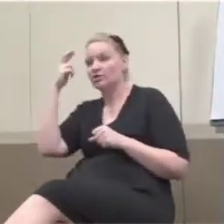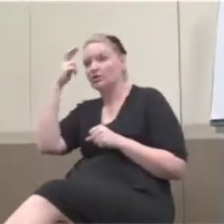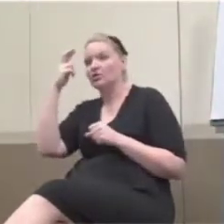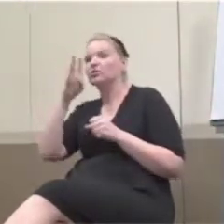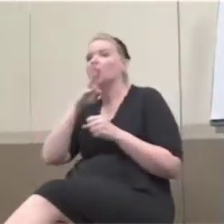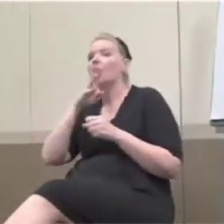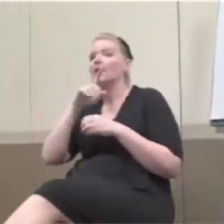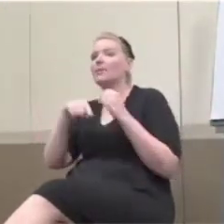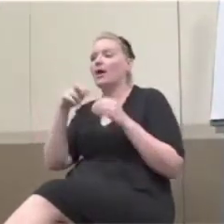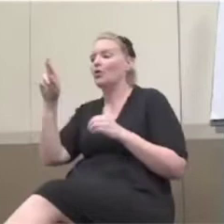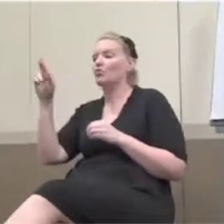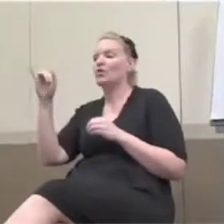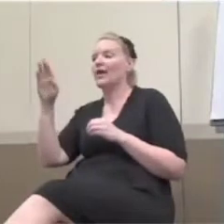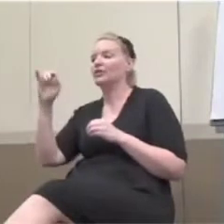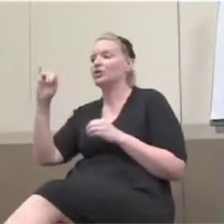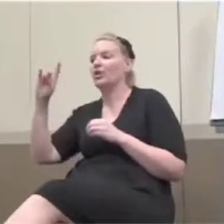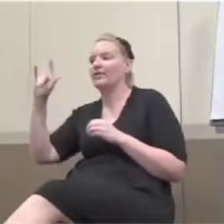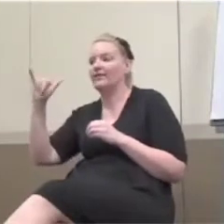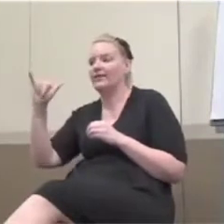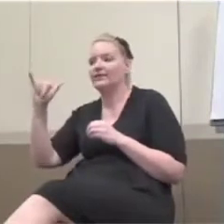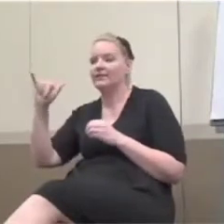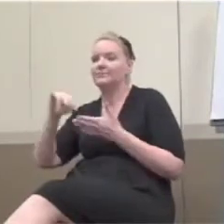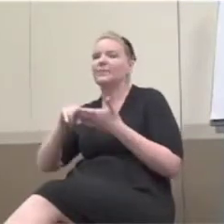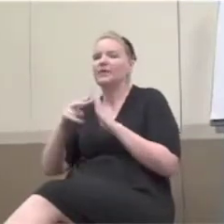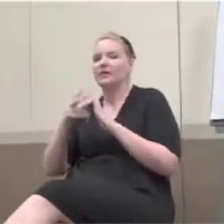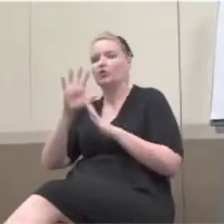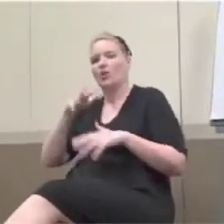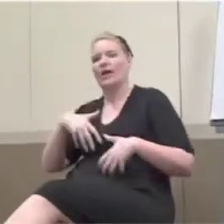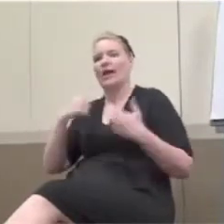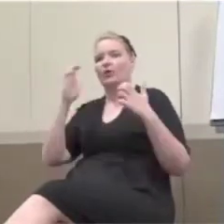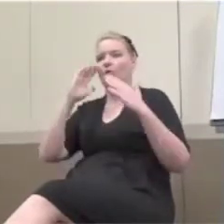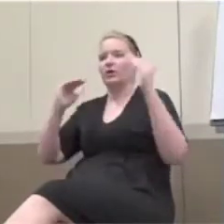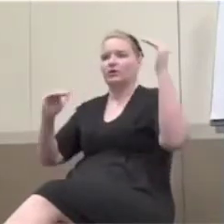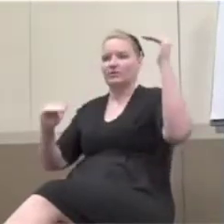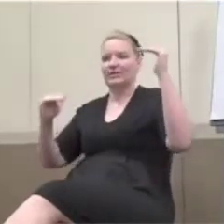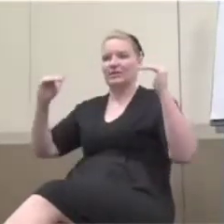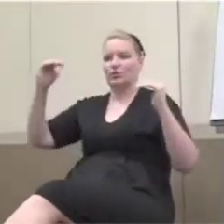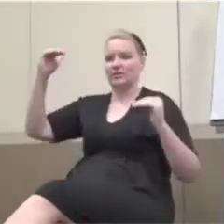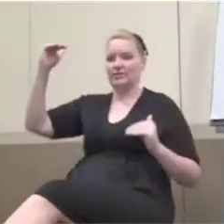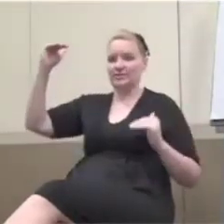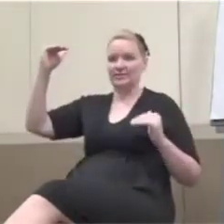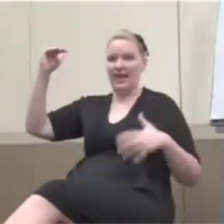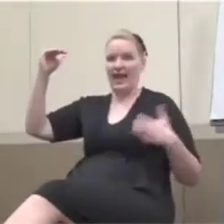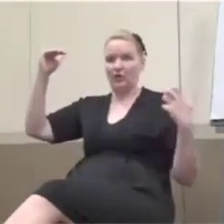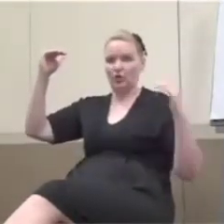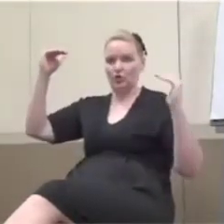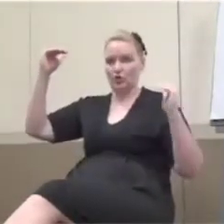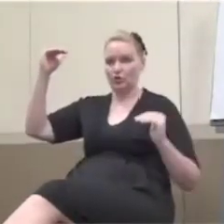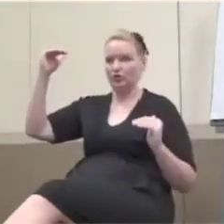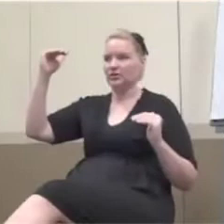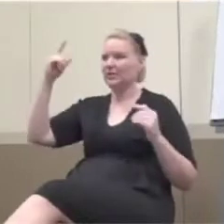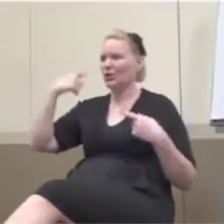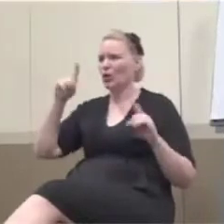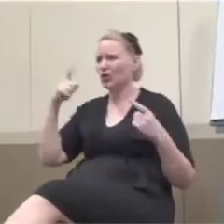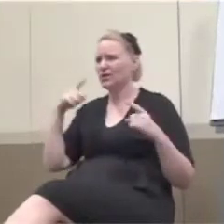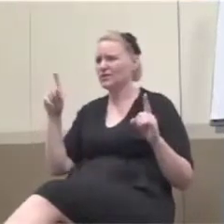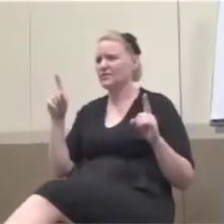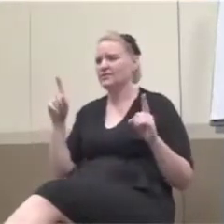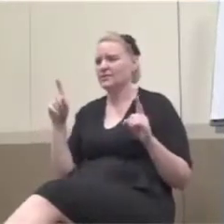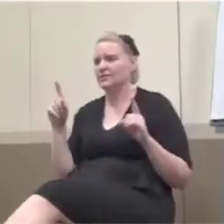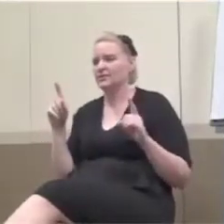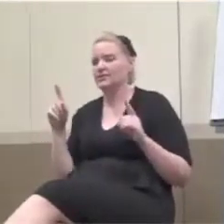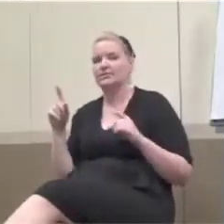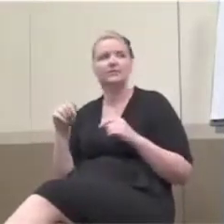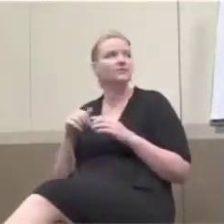talking rationally, then the anger starts to decrease. It works. It works. And